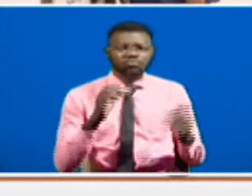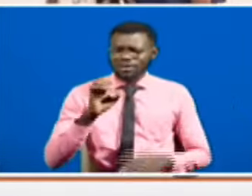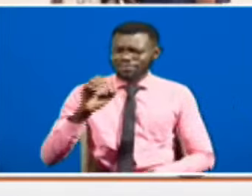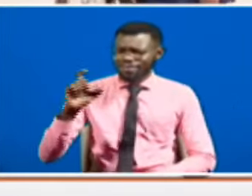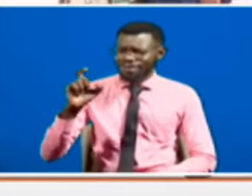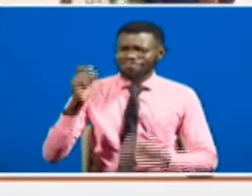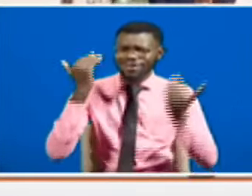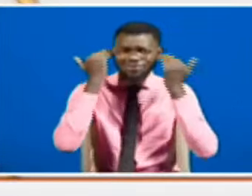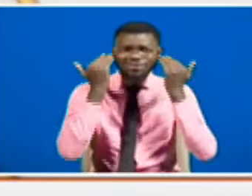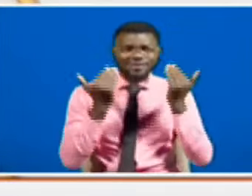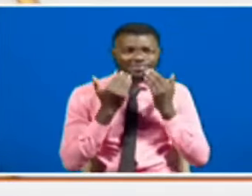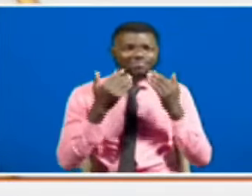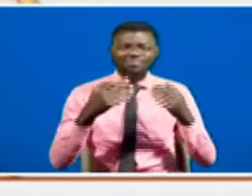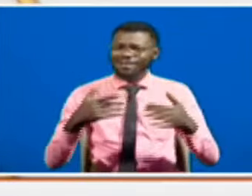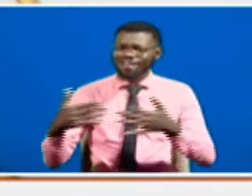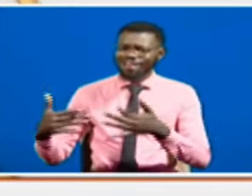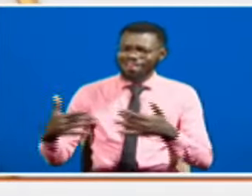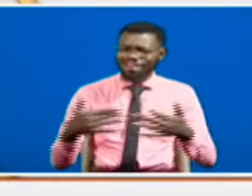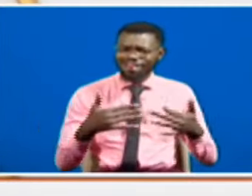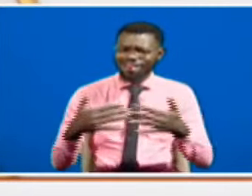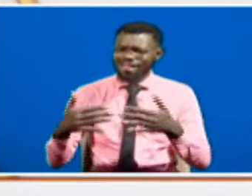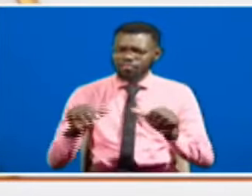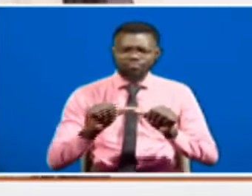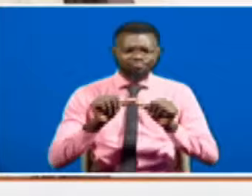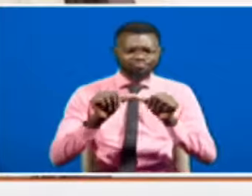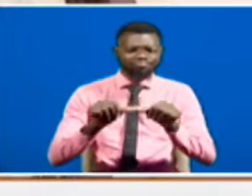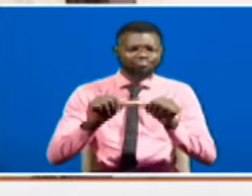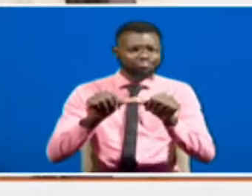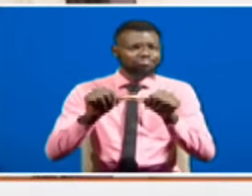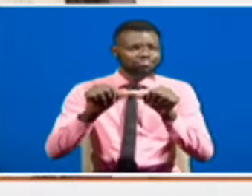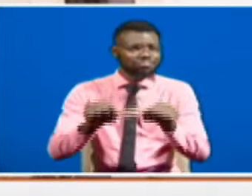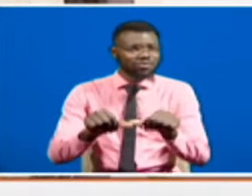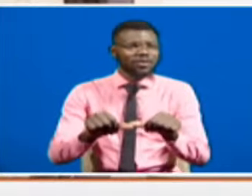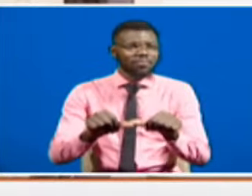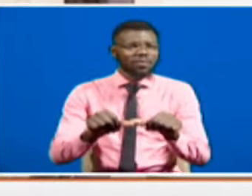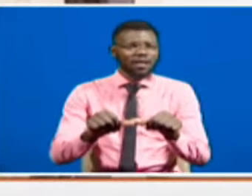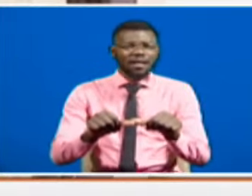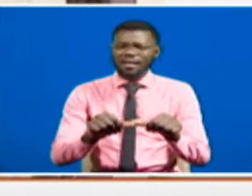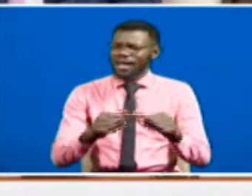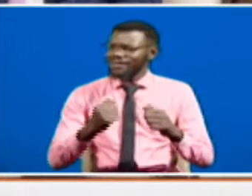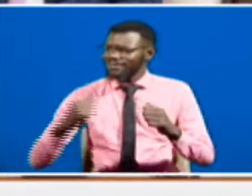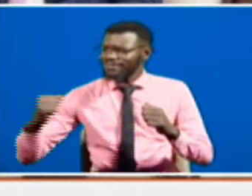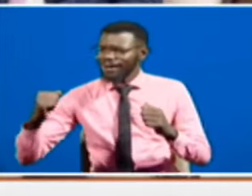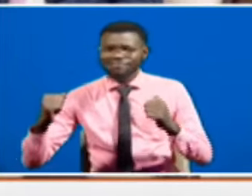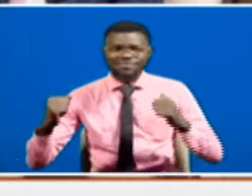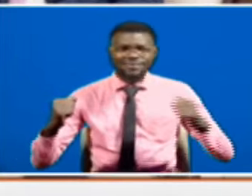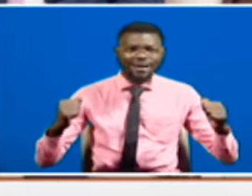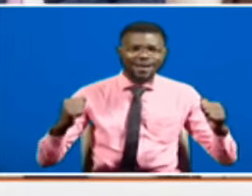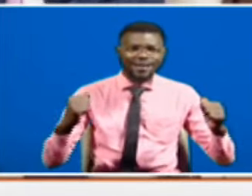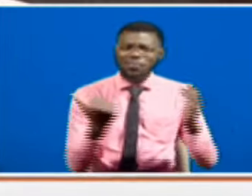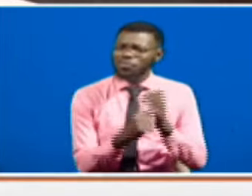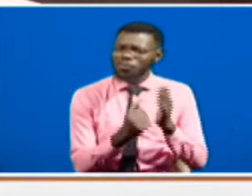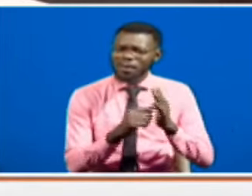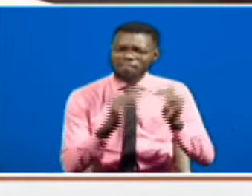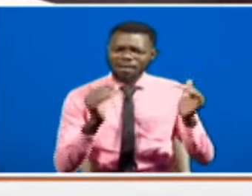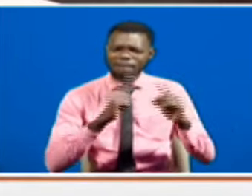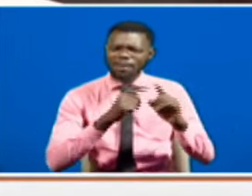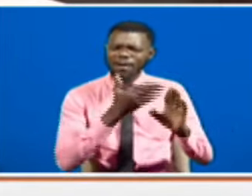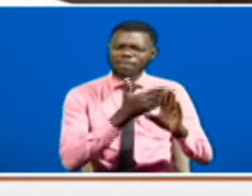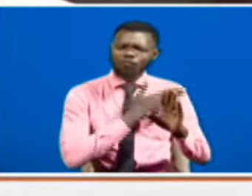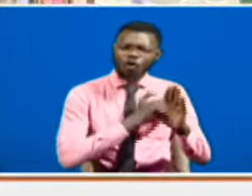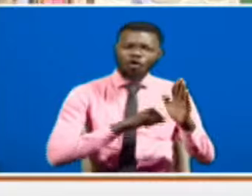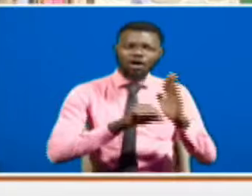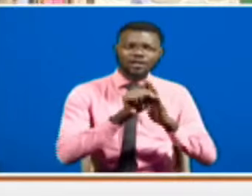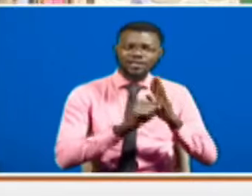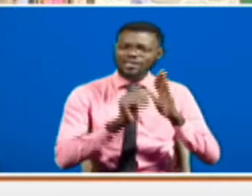to be escalating each passing day, with each side flexing their muscles despite status meeting that was meant to cease